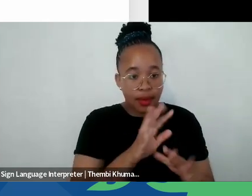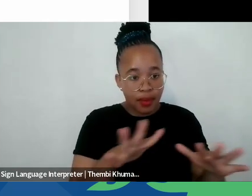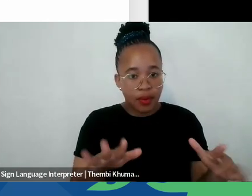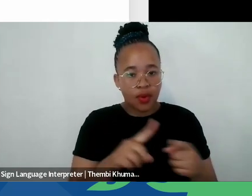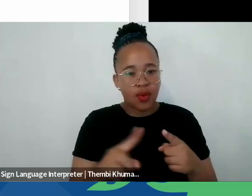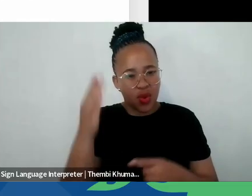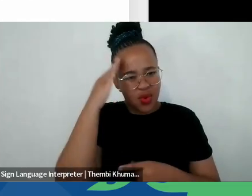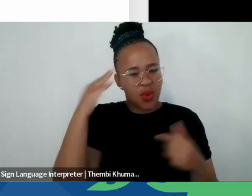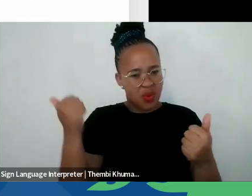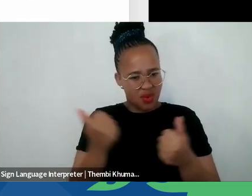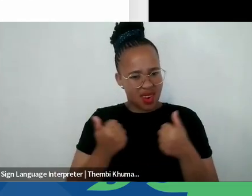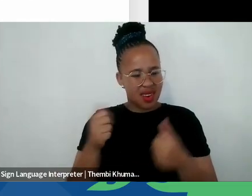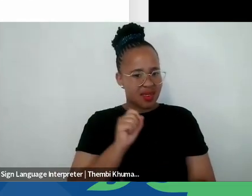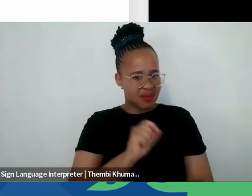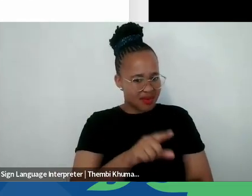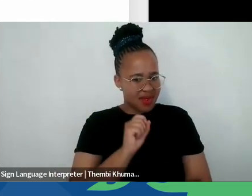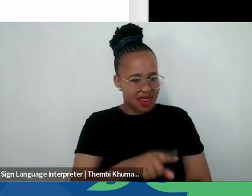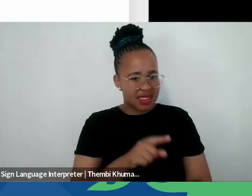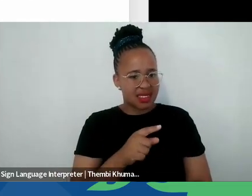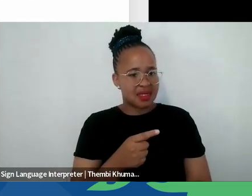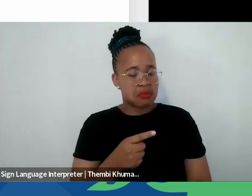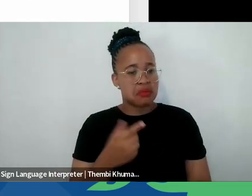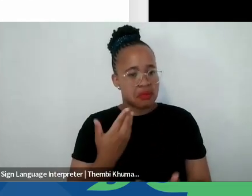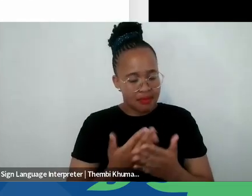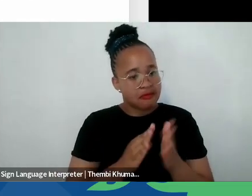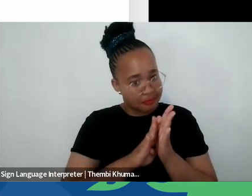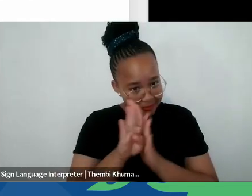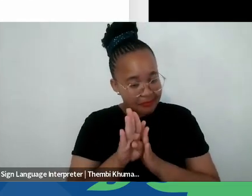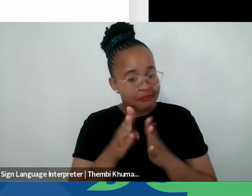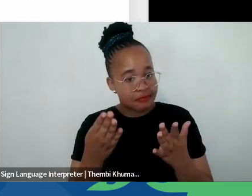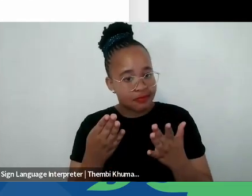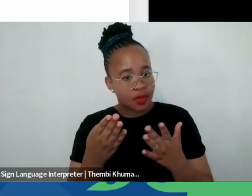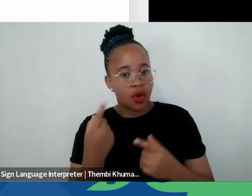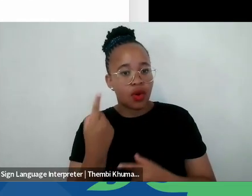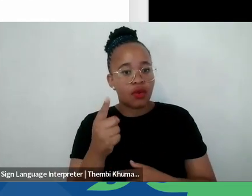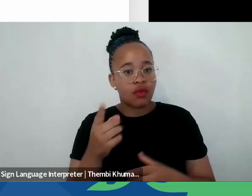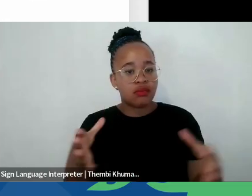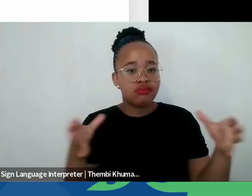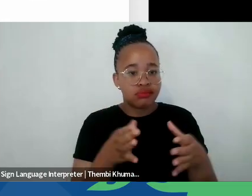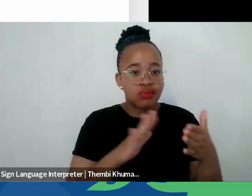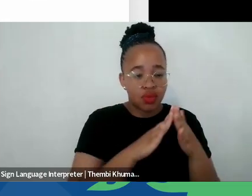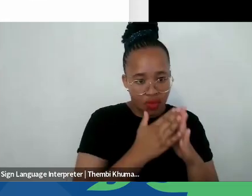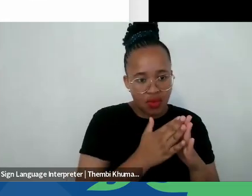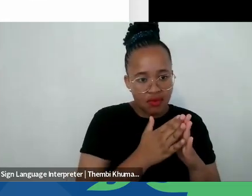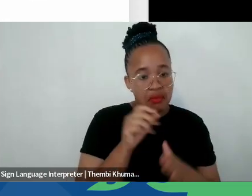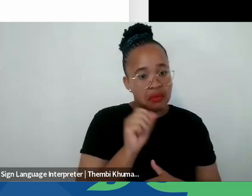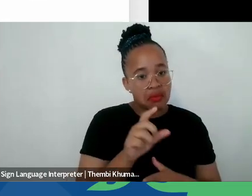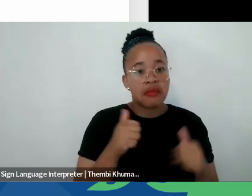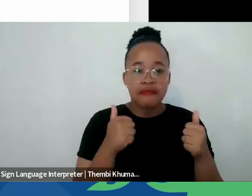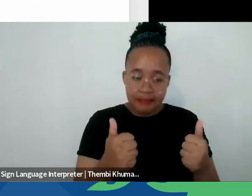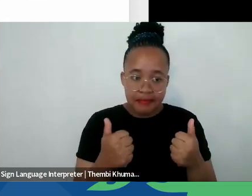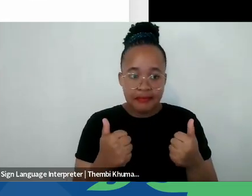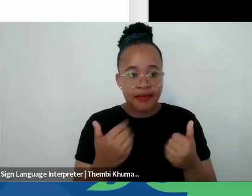backgrounds to create social cohesion and a sense of community, is a very positive